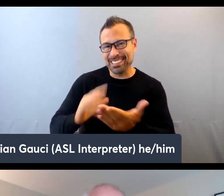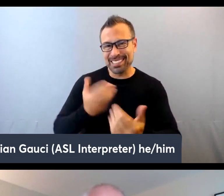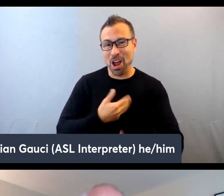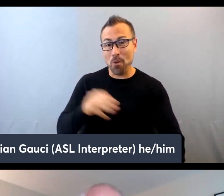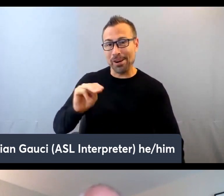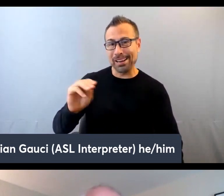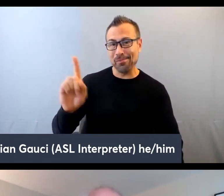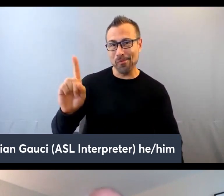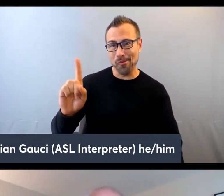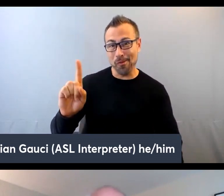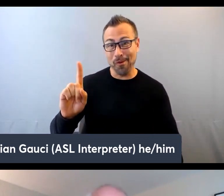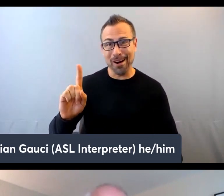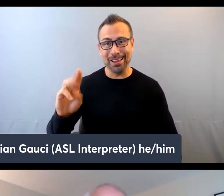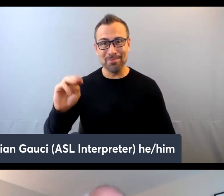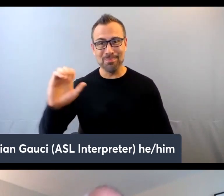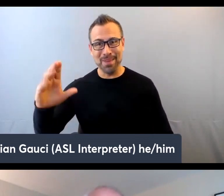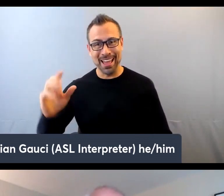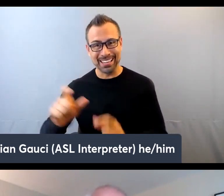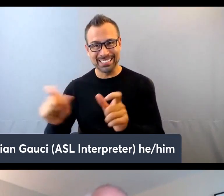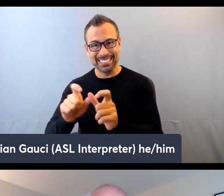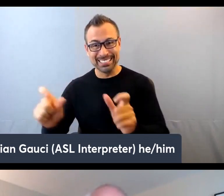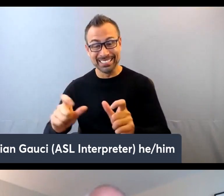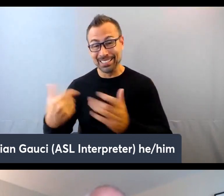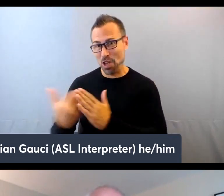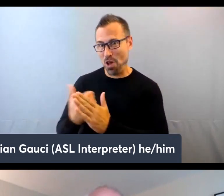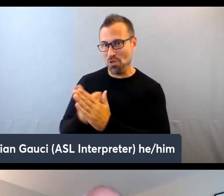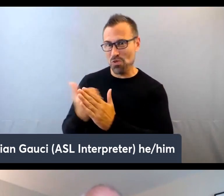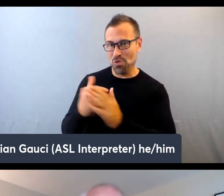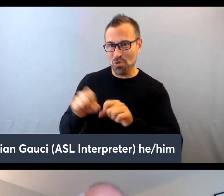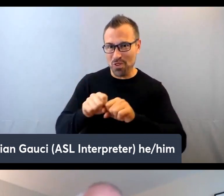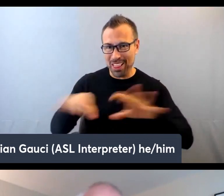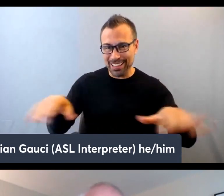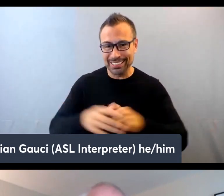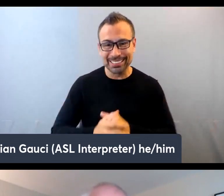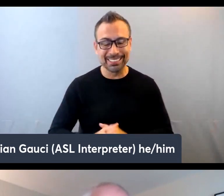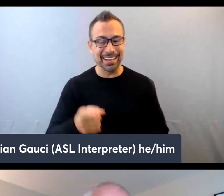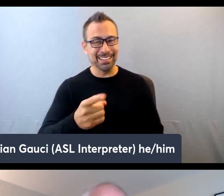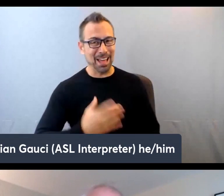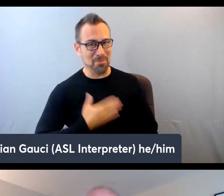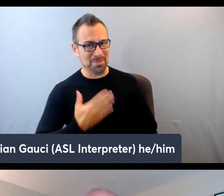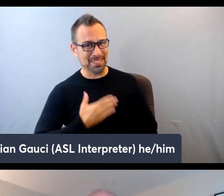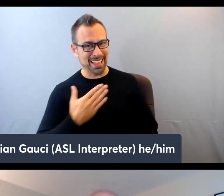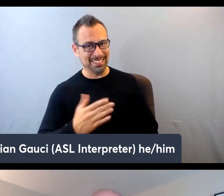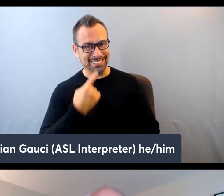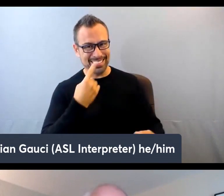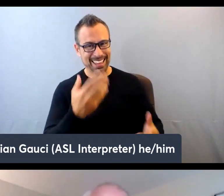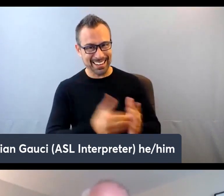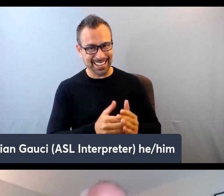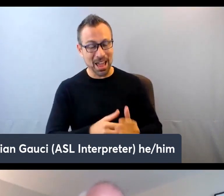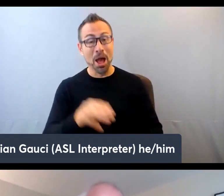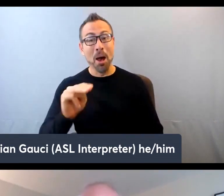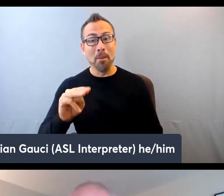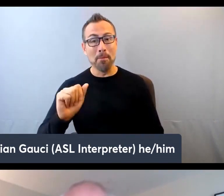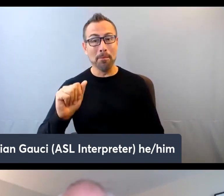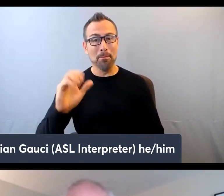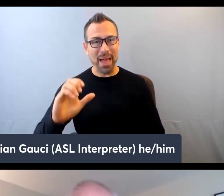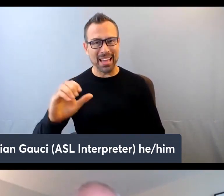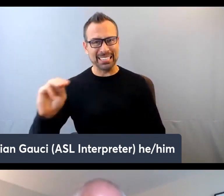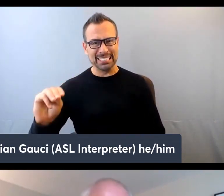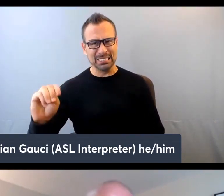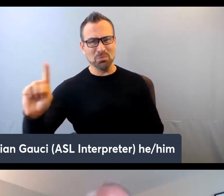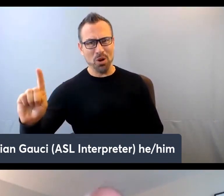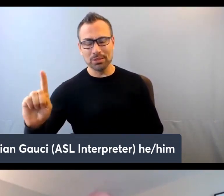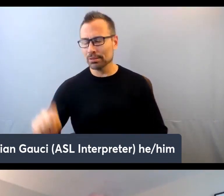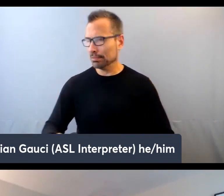instances. Yeah, I'm glad that you repeated that, Mac M1 instances, right? It's like, I'm sure a lot of people watching this went, wait, what? Say